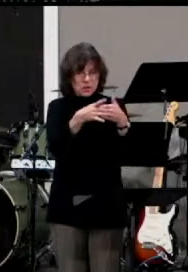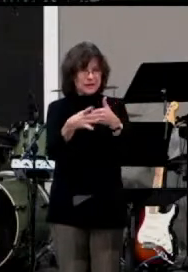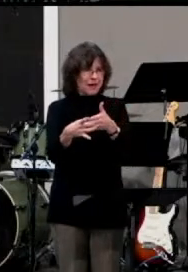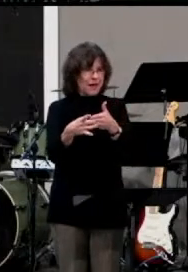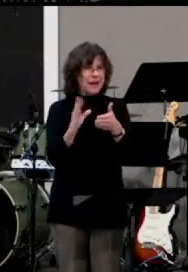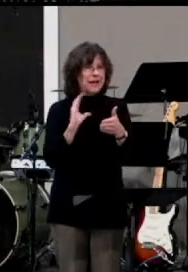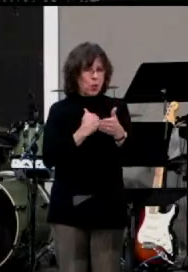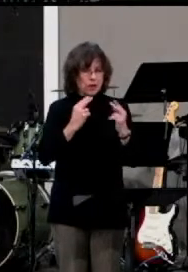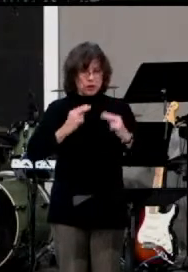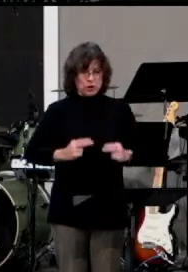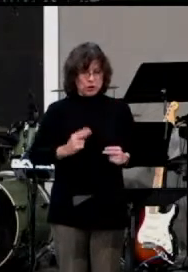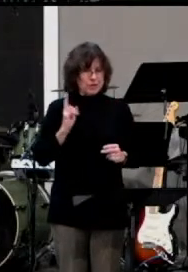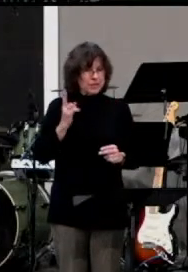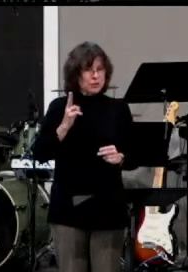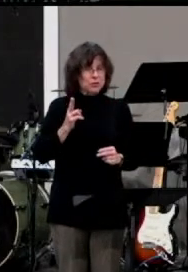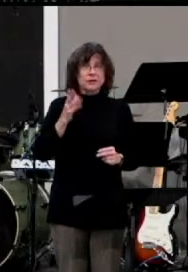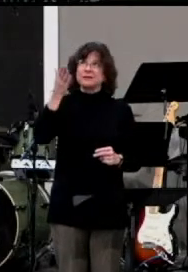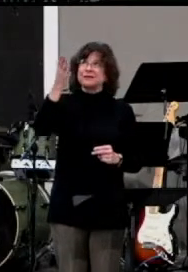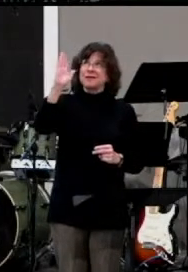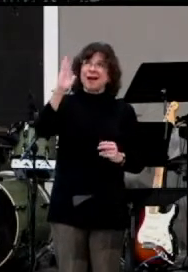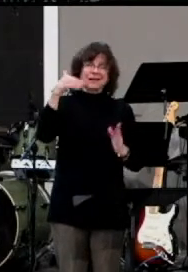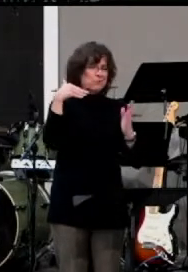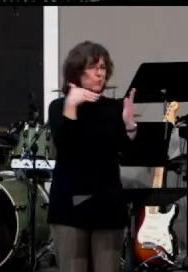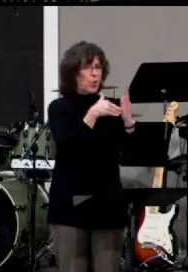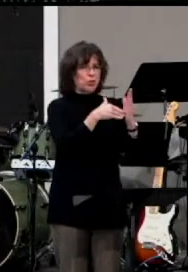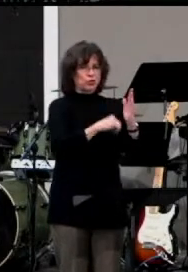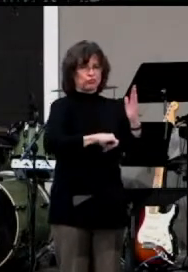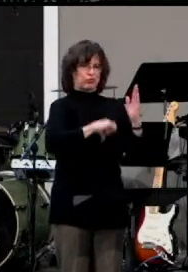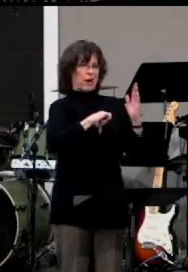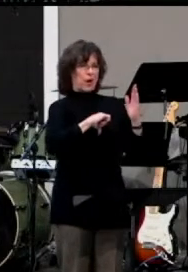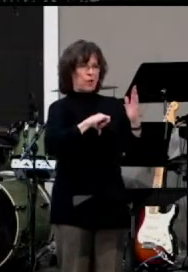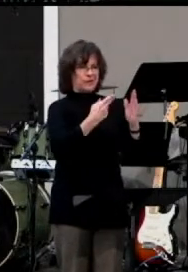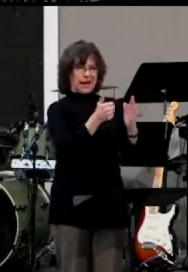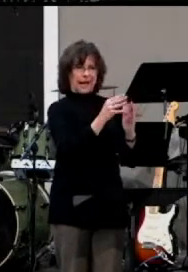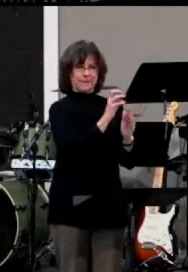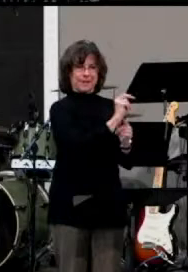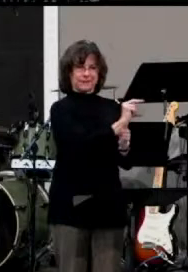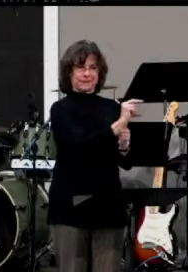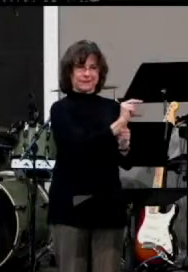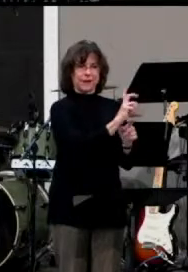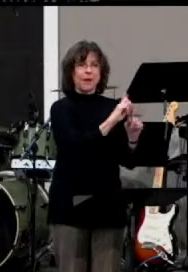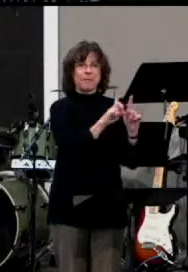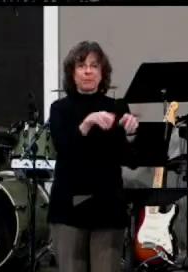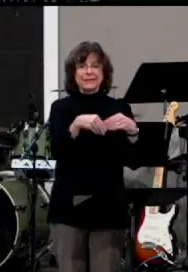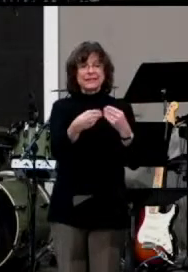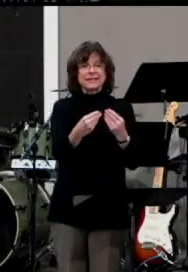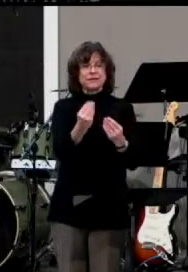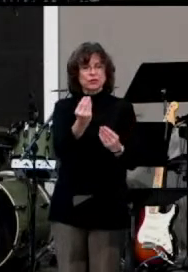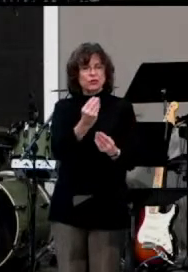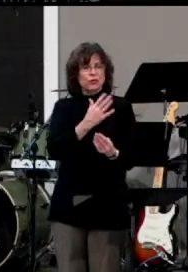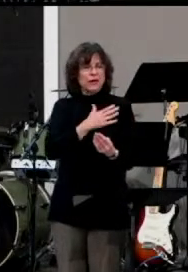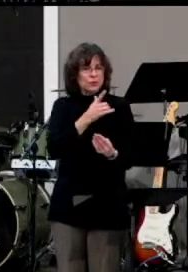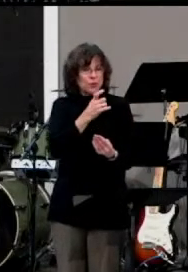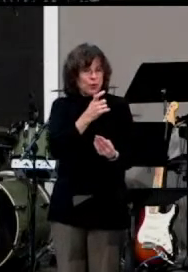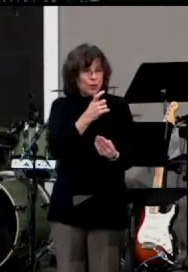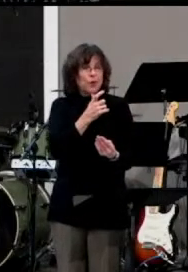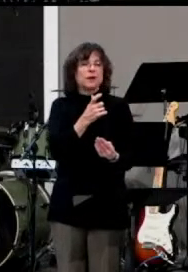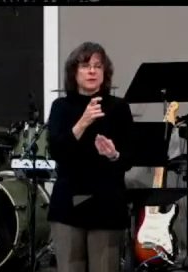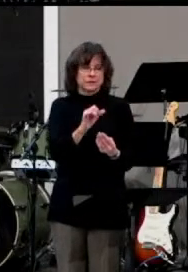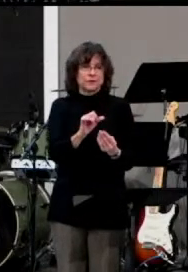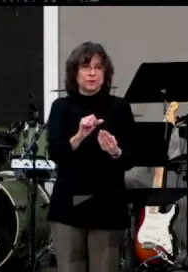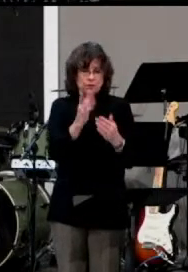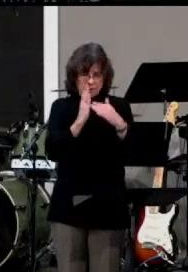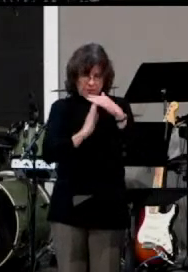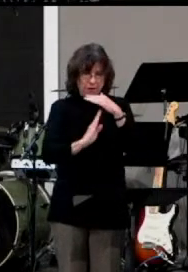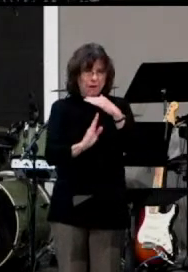that God opposes the proud but gives grace to the humble. Now, this might happen in God actually bringing down his judgment like he